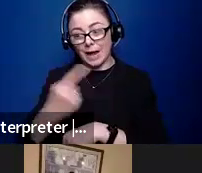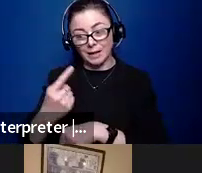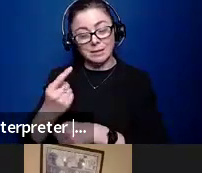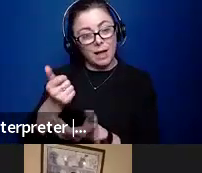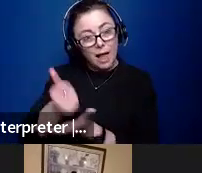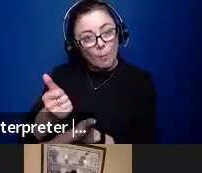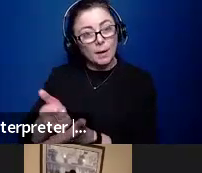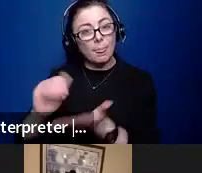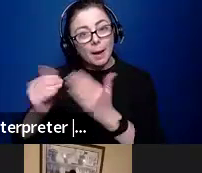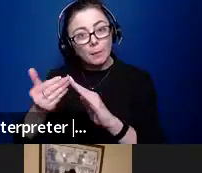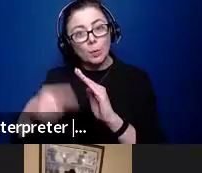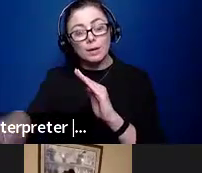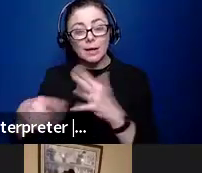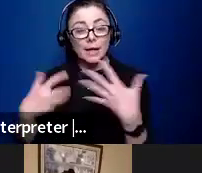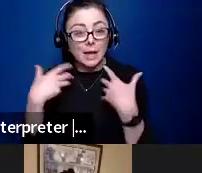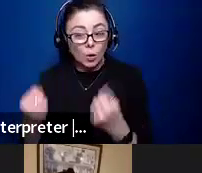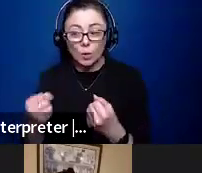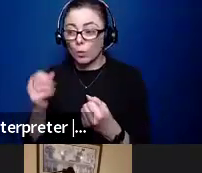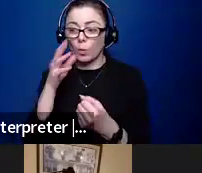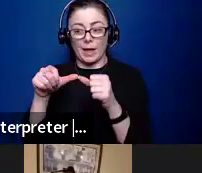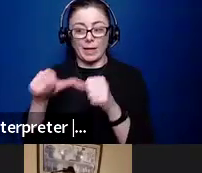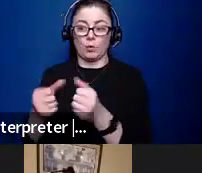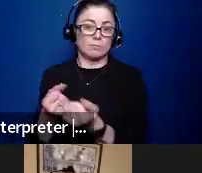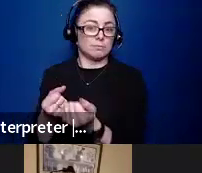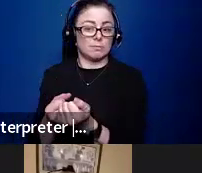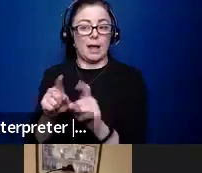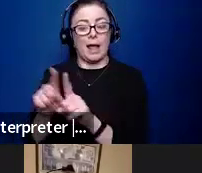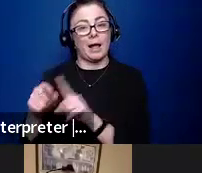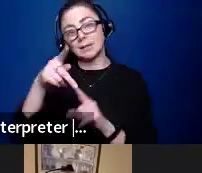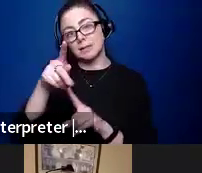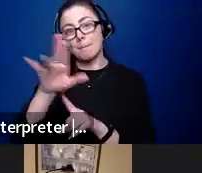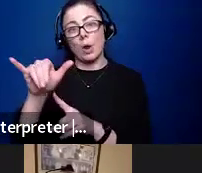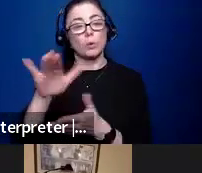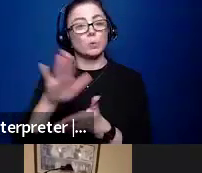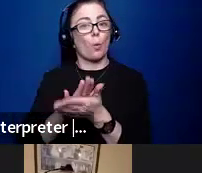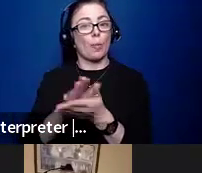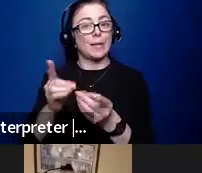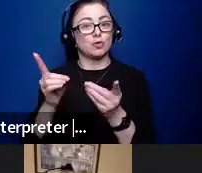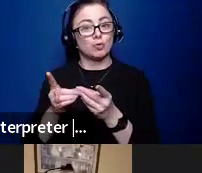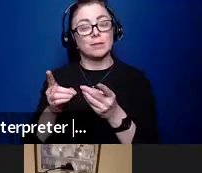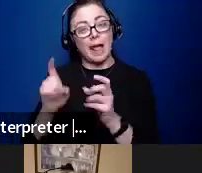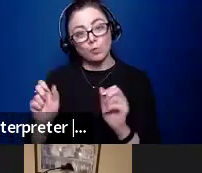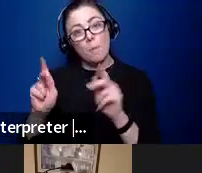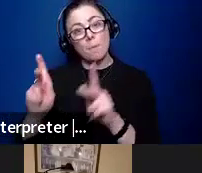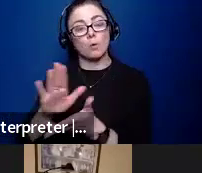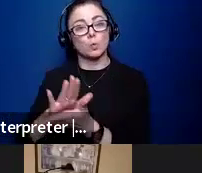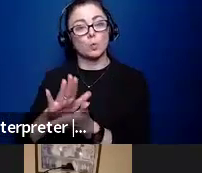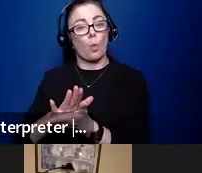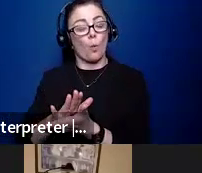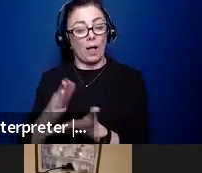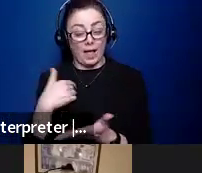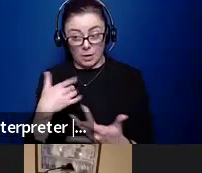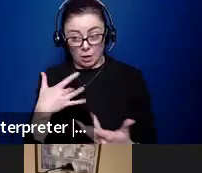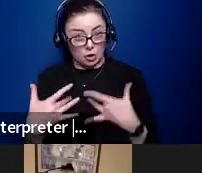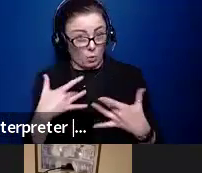heal, and they will continue to be staffed as the Perry School District goes back to school. And I'm very concerned on what the plan is